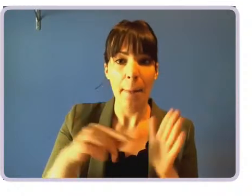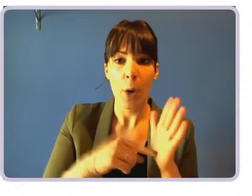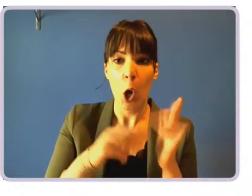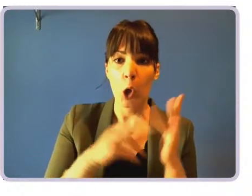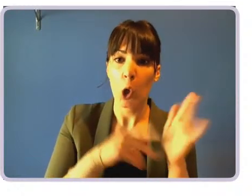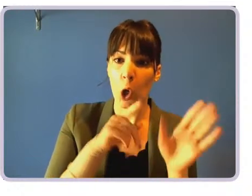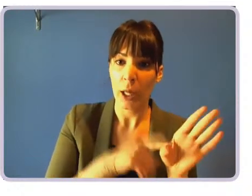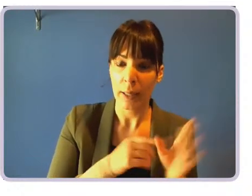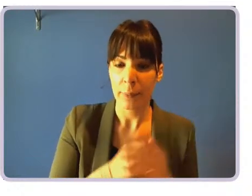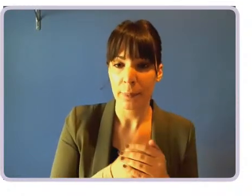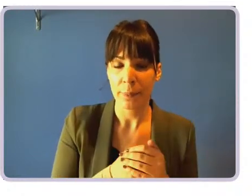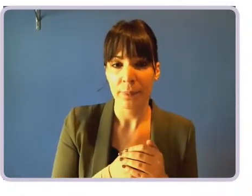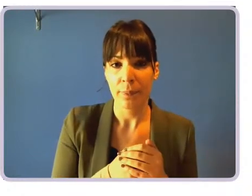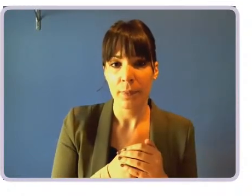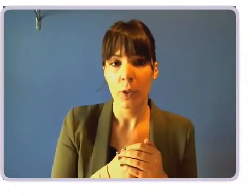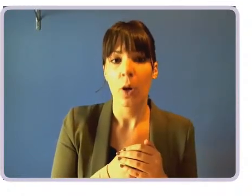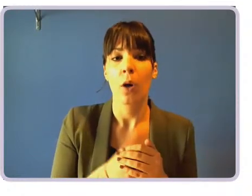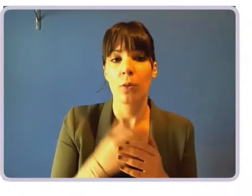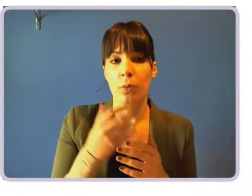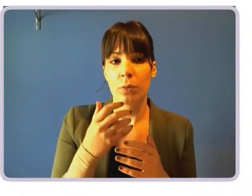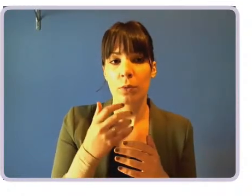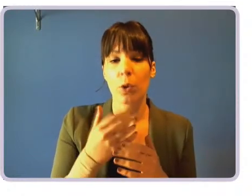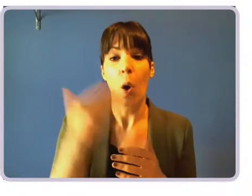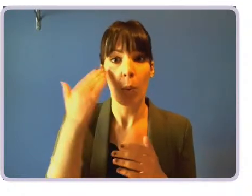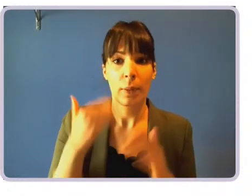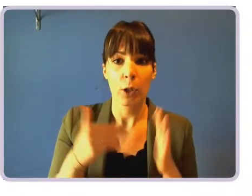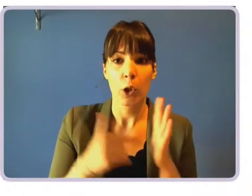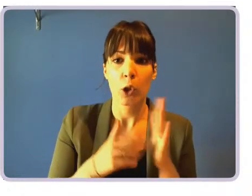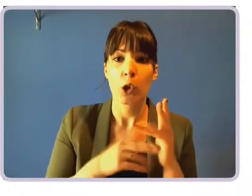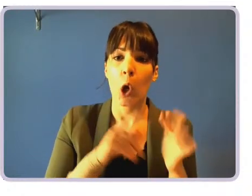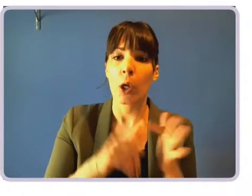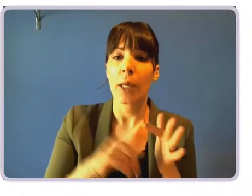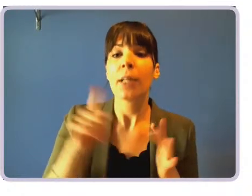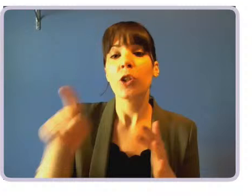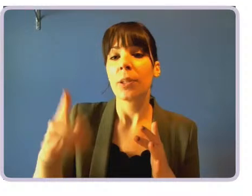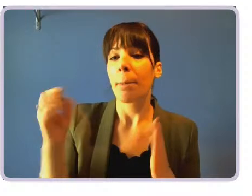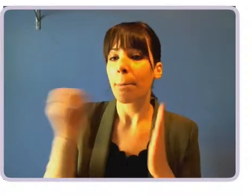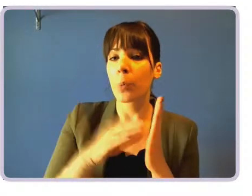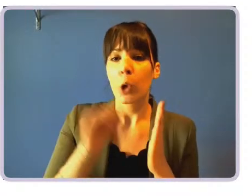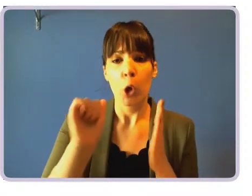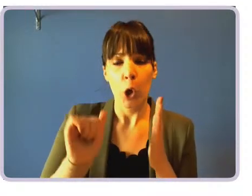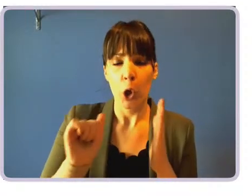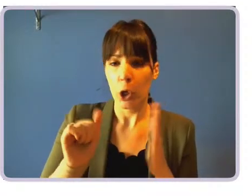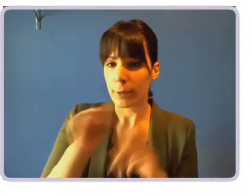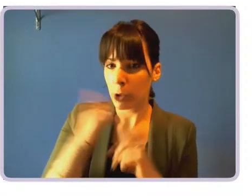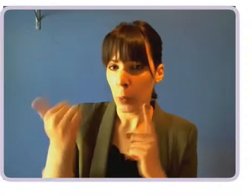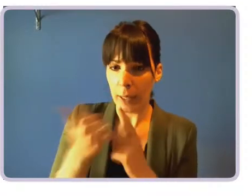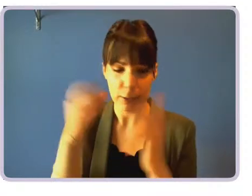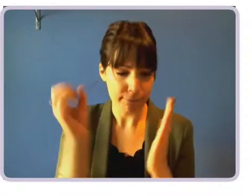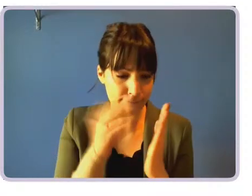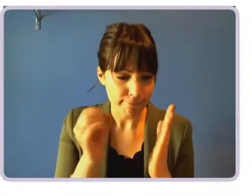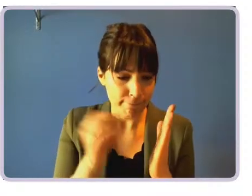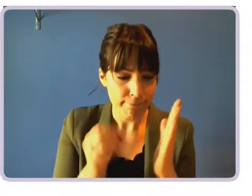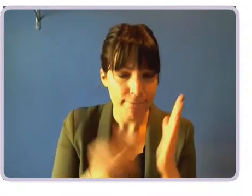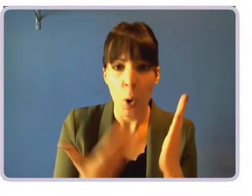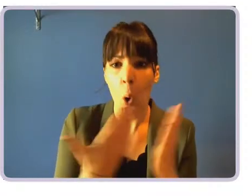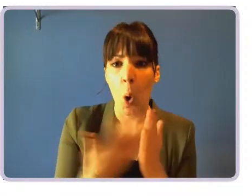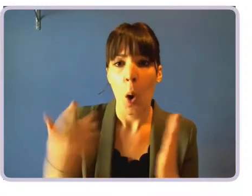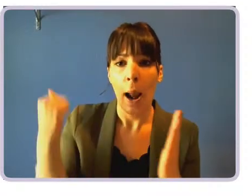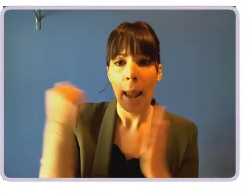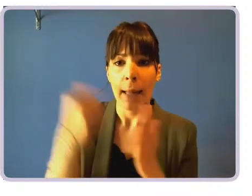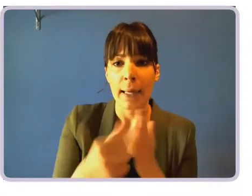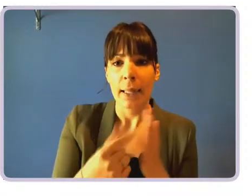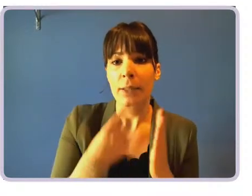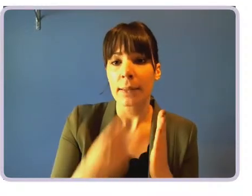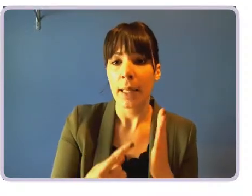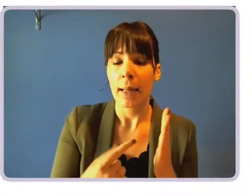her circumstances. She has MS, multiple sclerosis, and needs assistance to move about. She described it